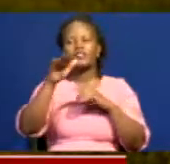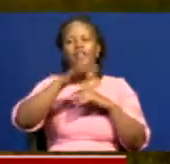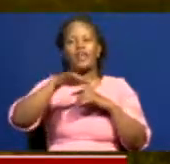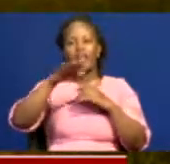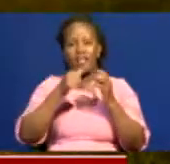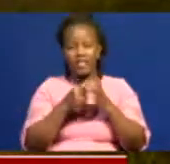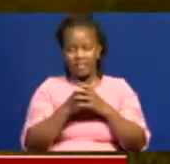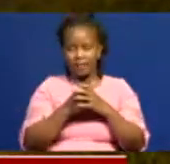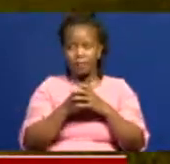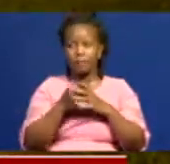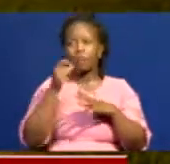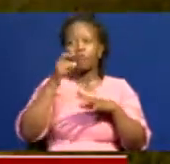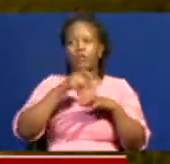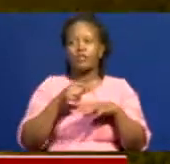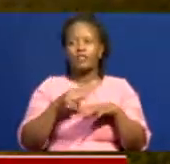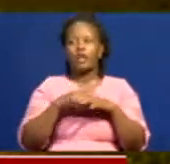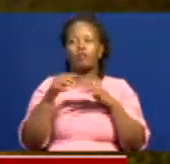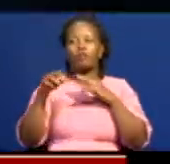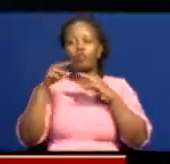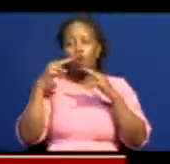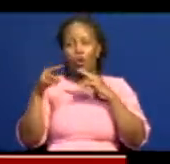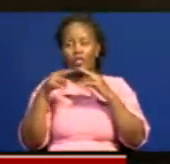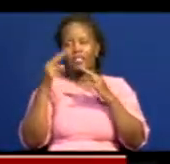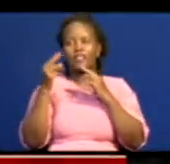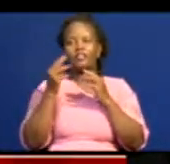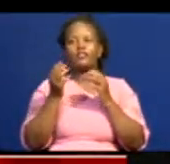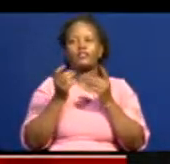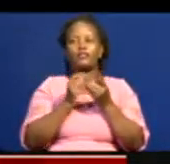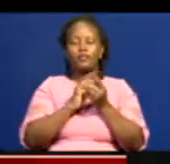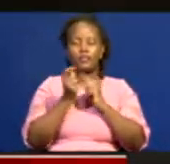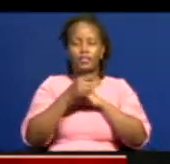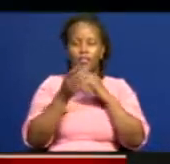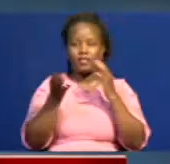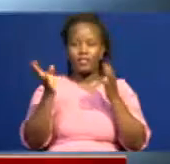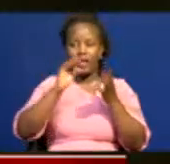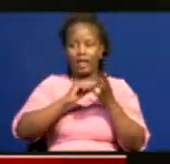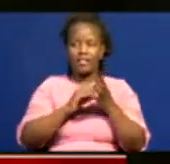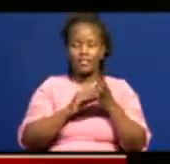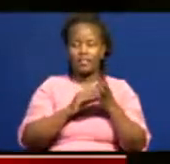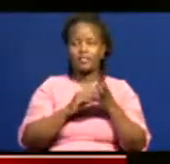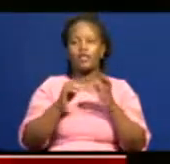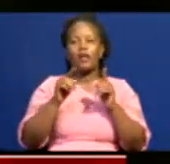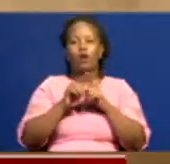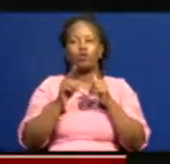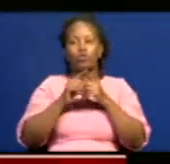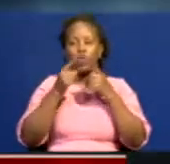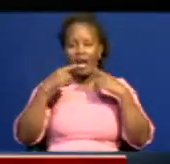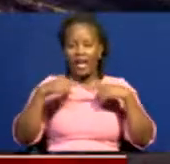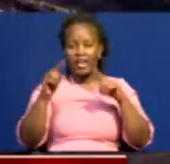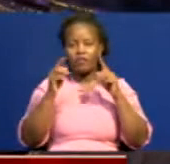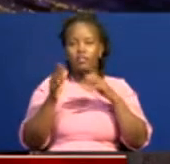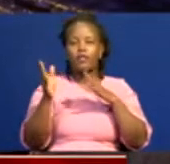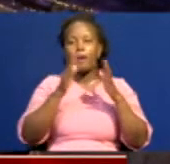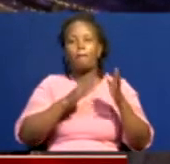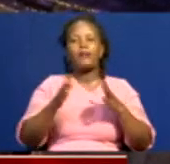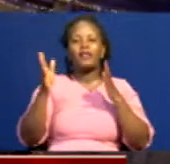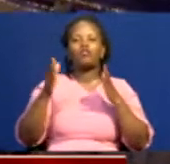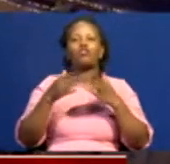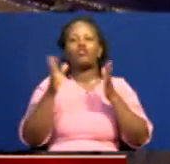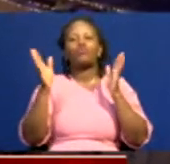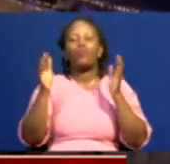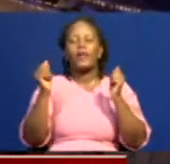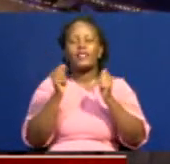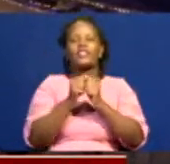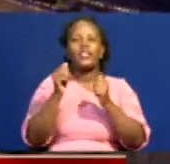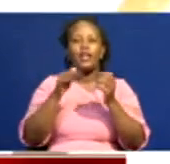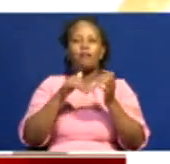the rebranding of Pride Inn Hotels, Resorts and Camps to a luxury chain, Nurani announced plans to open up 10 more hotels under the